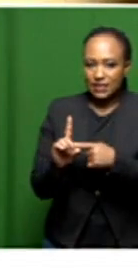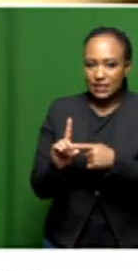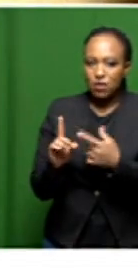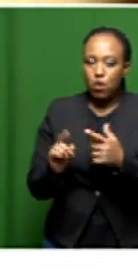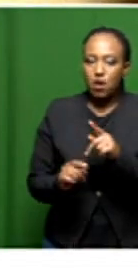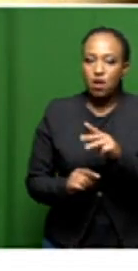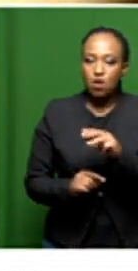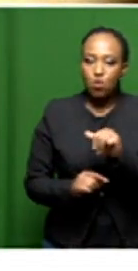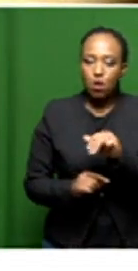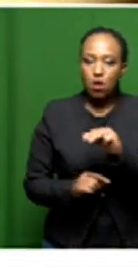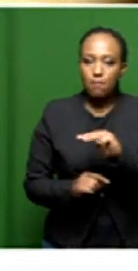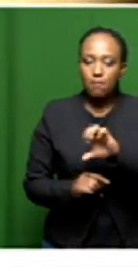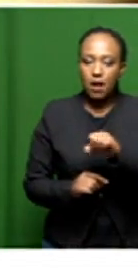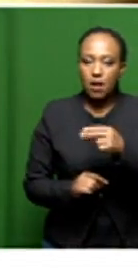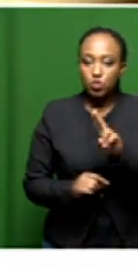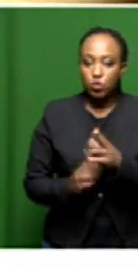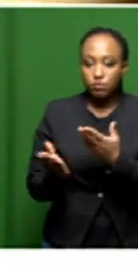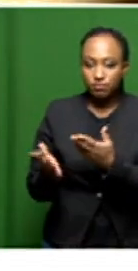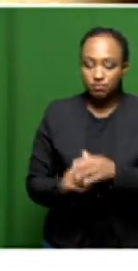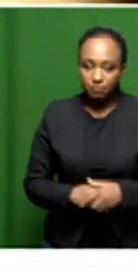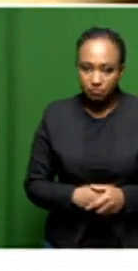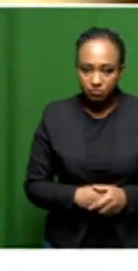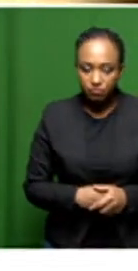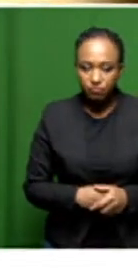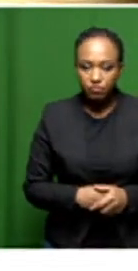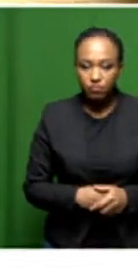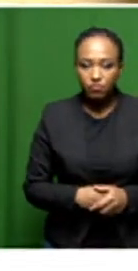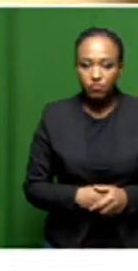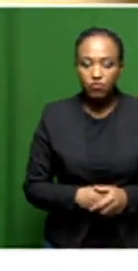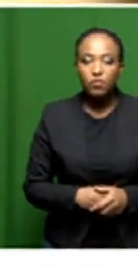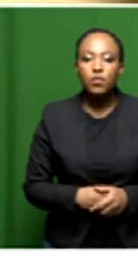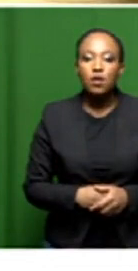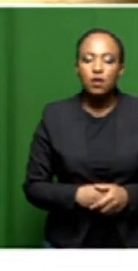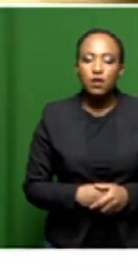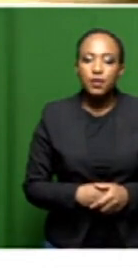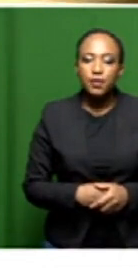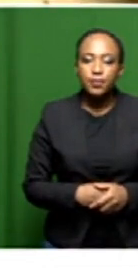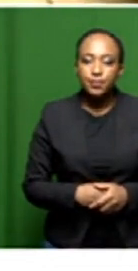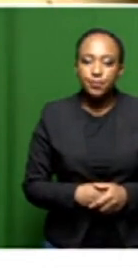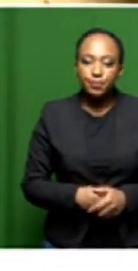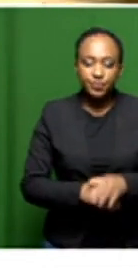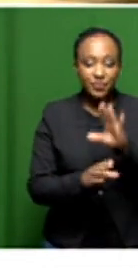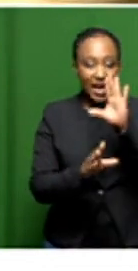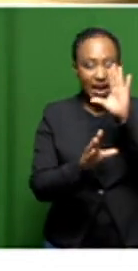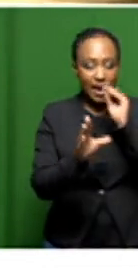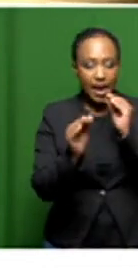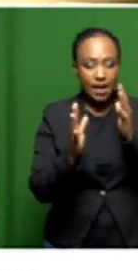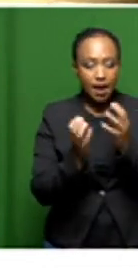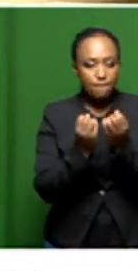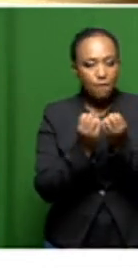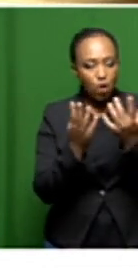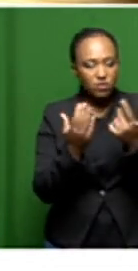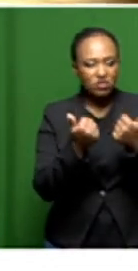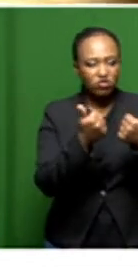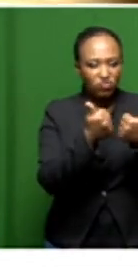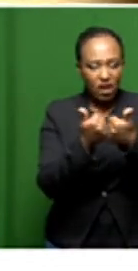cross over to KwaMashu right now. It's been a long journey with most of these learners obviously experiencing a number of difficulties,